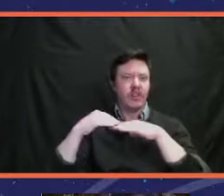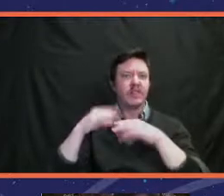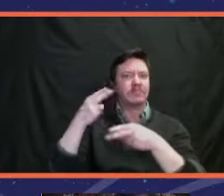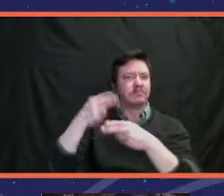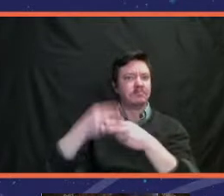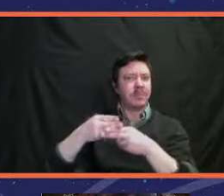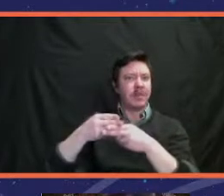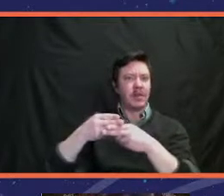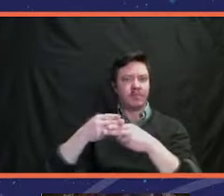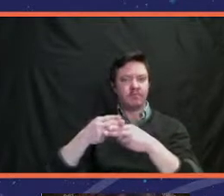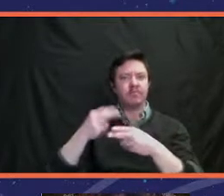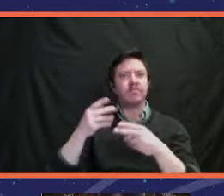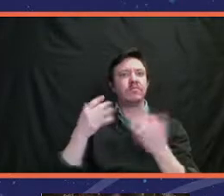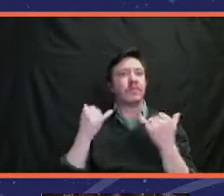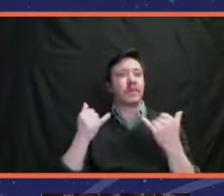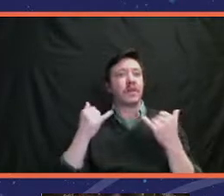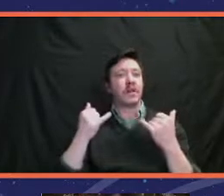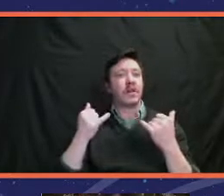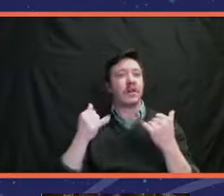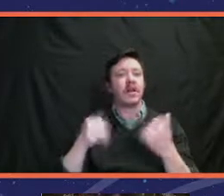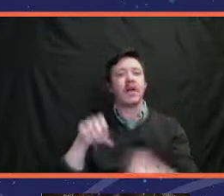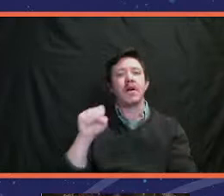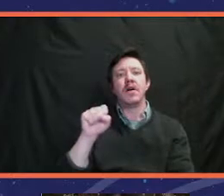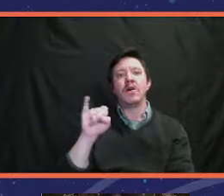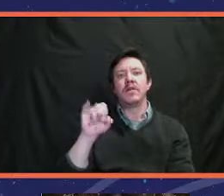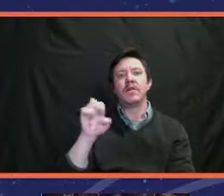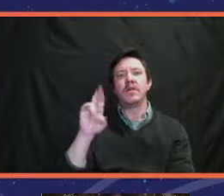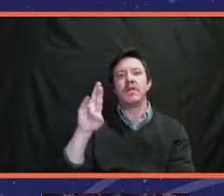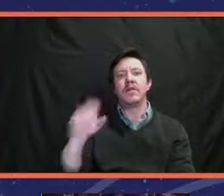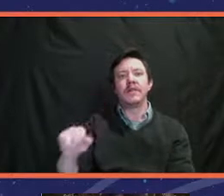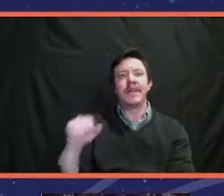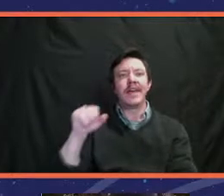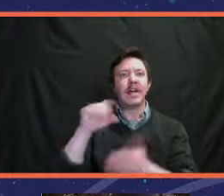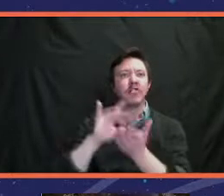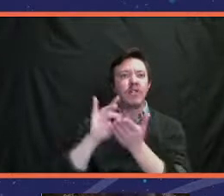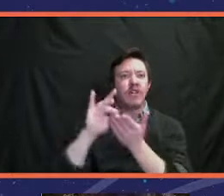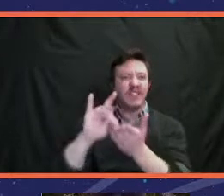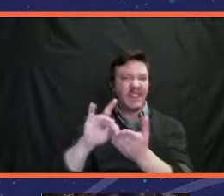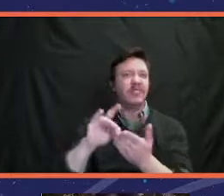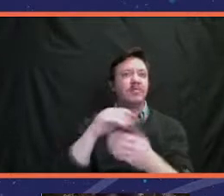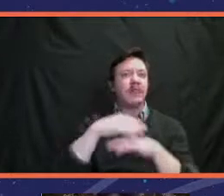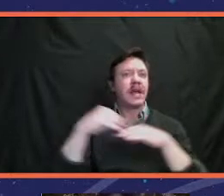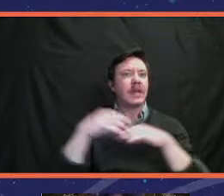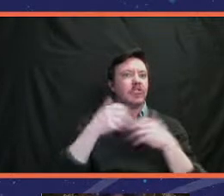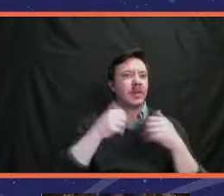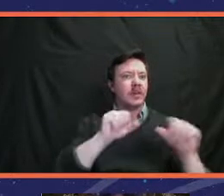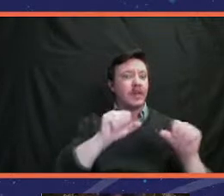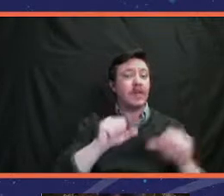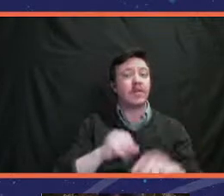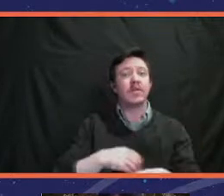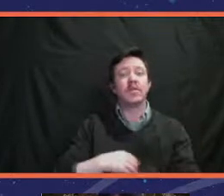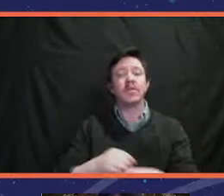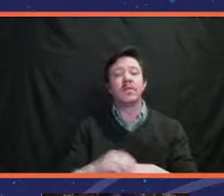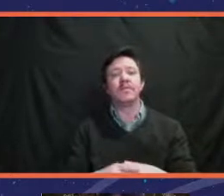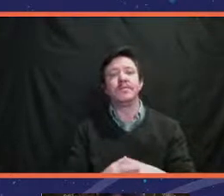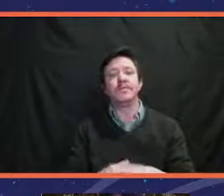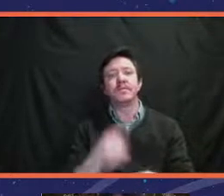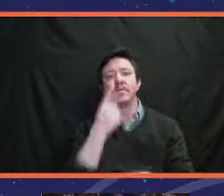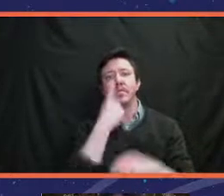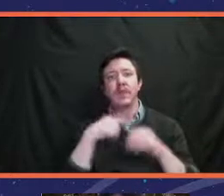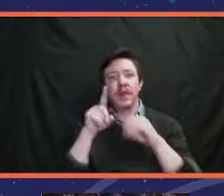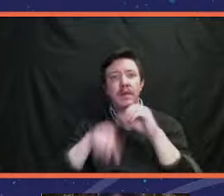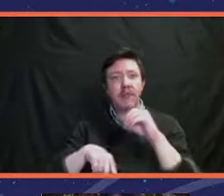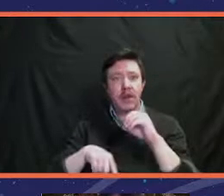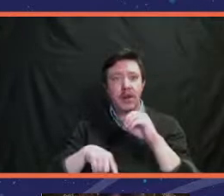effort called Sierra Seeds, and tomato means so much to all of us. And the